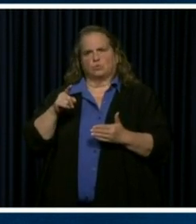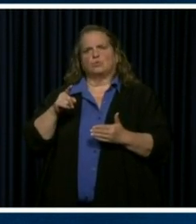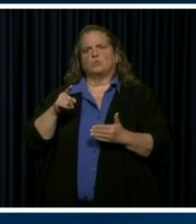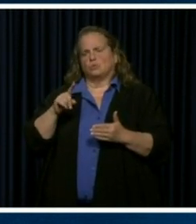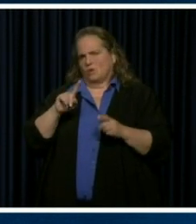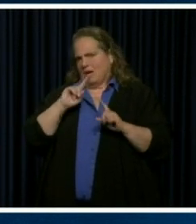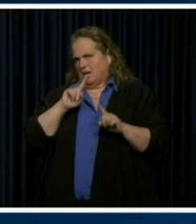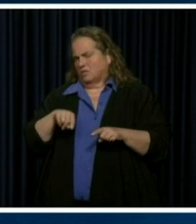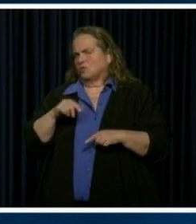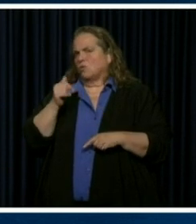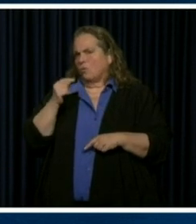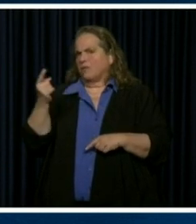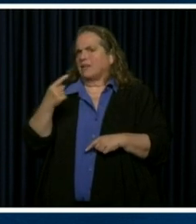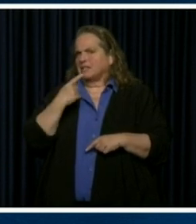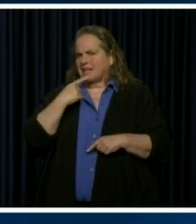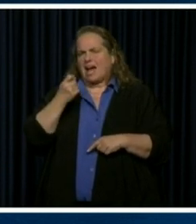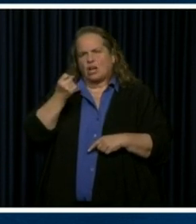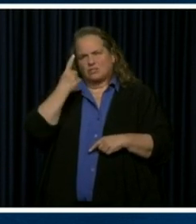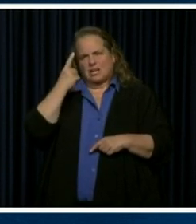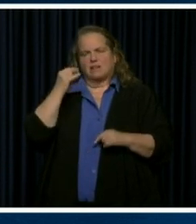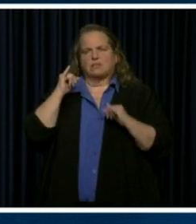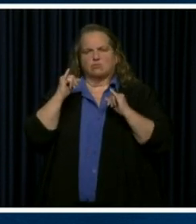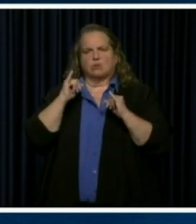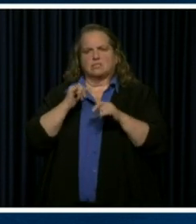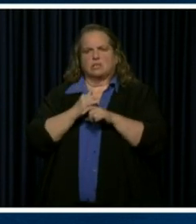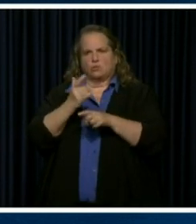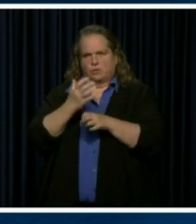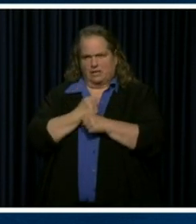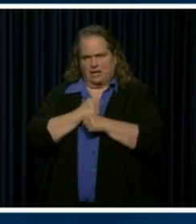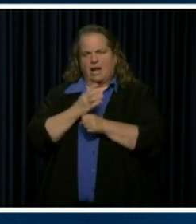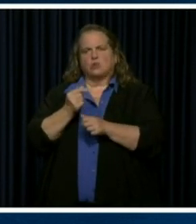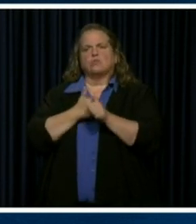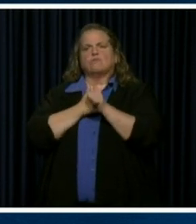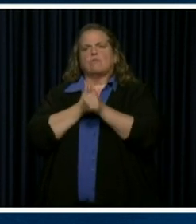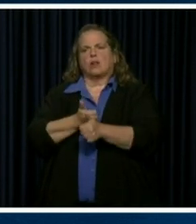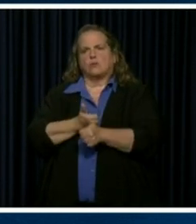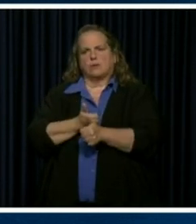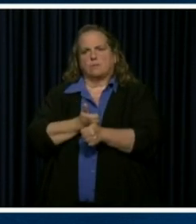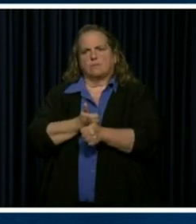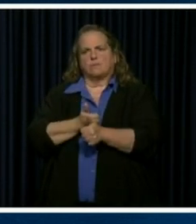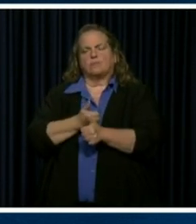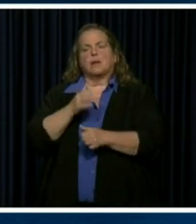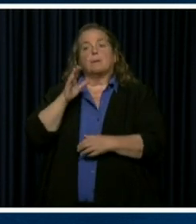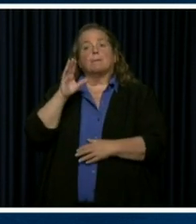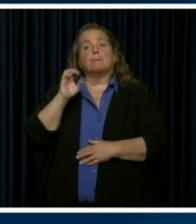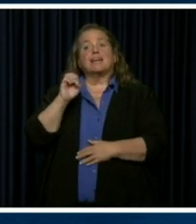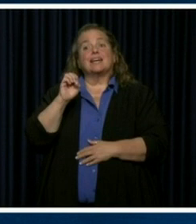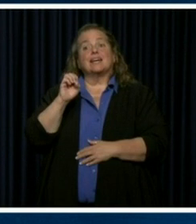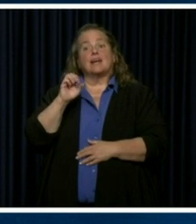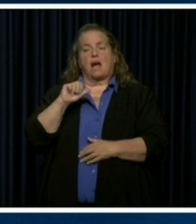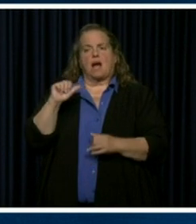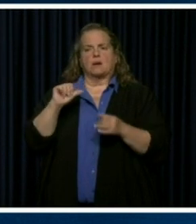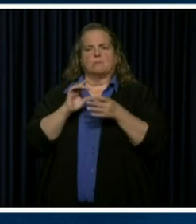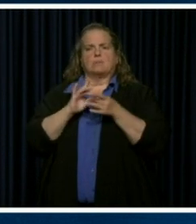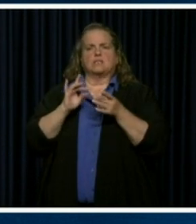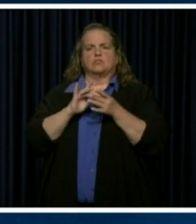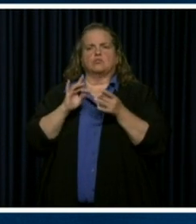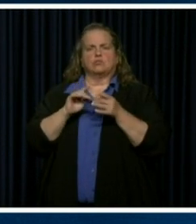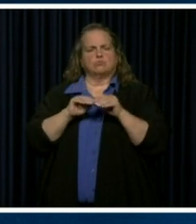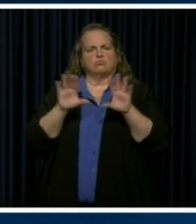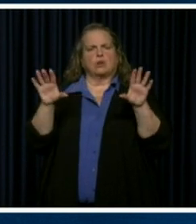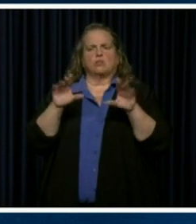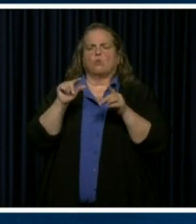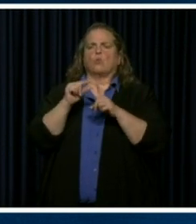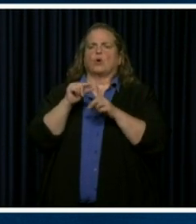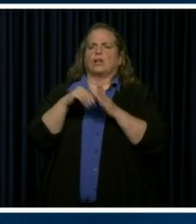really make sure you understand the instructions that you get and that you follow them. Be a messenger in your community. Spread the